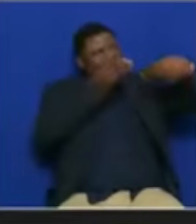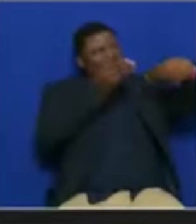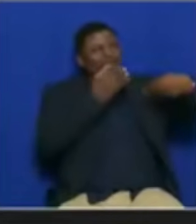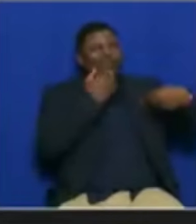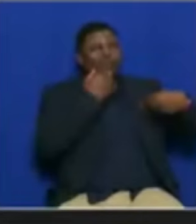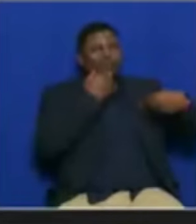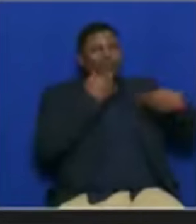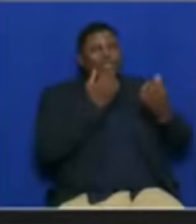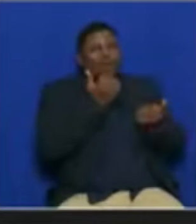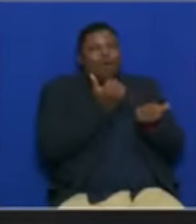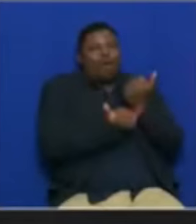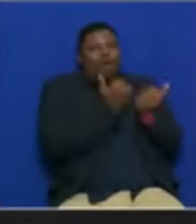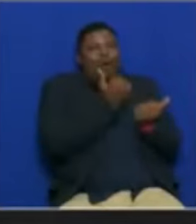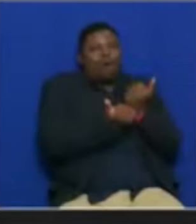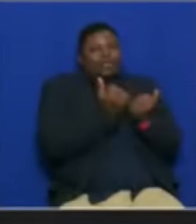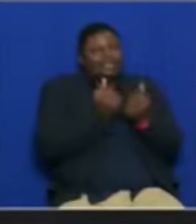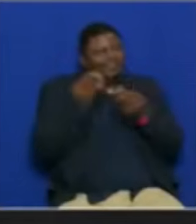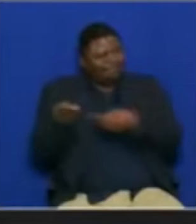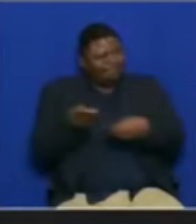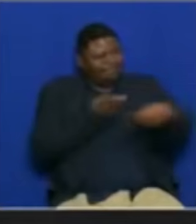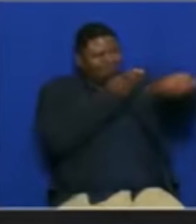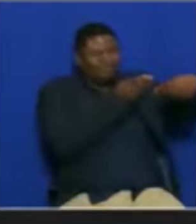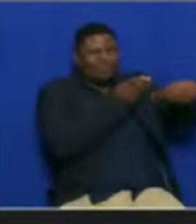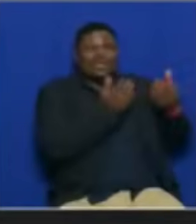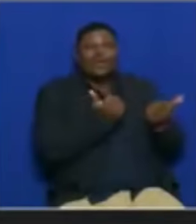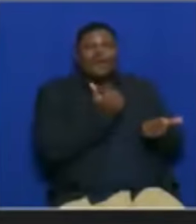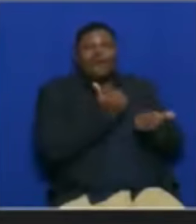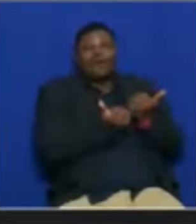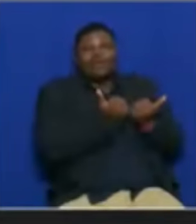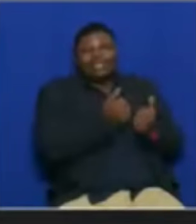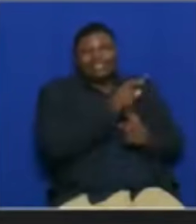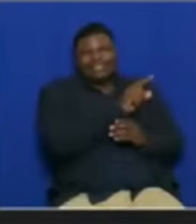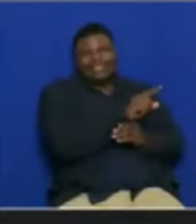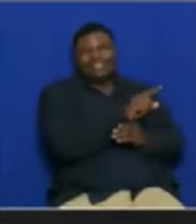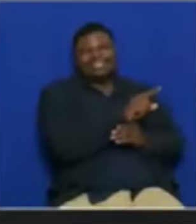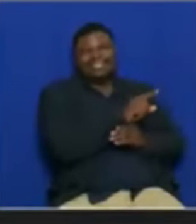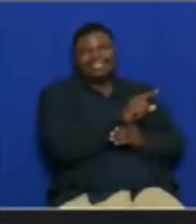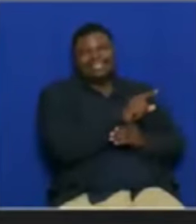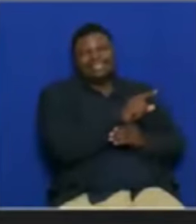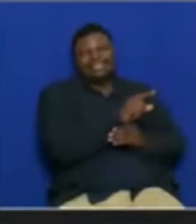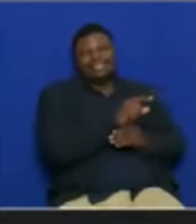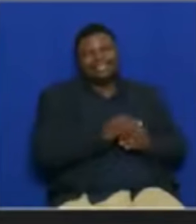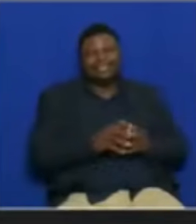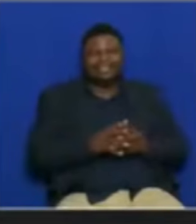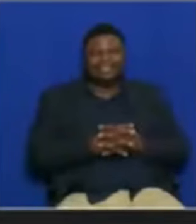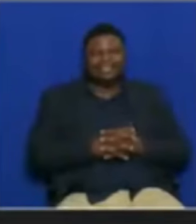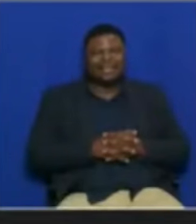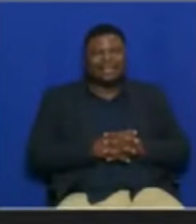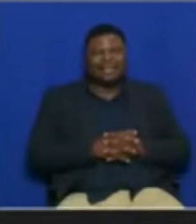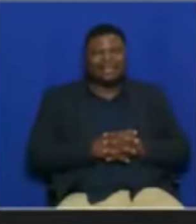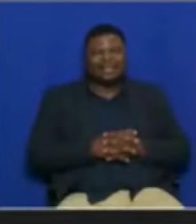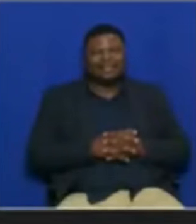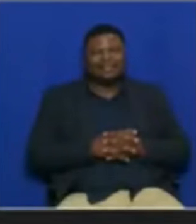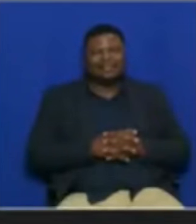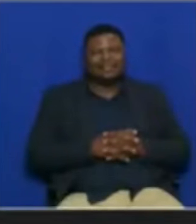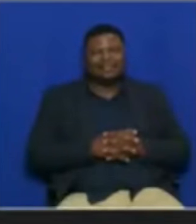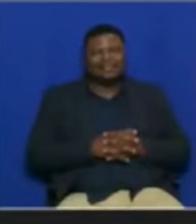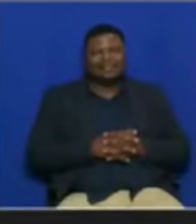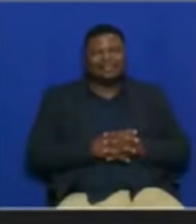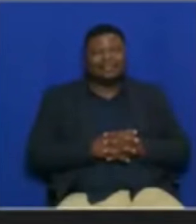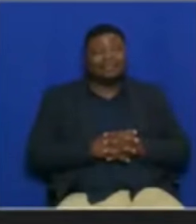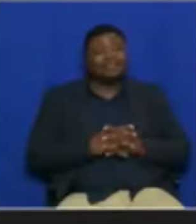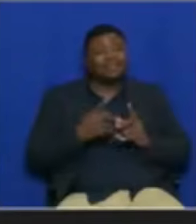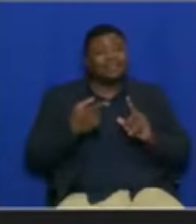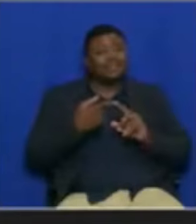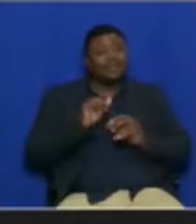present this charge sheet to court in the terms that it states. It's under your affidavit. Just want to correct